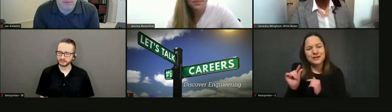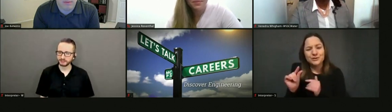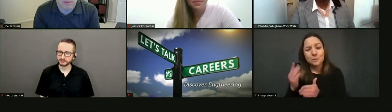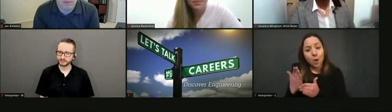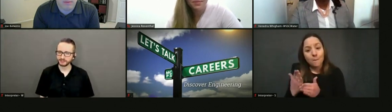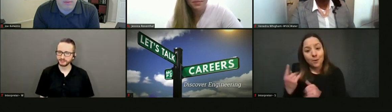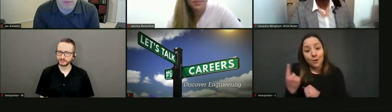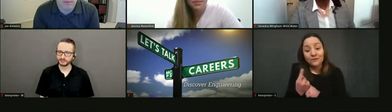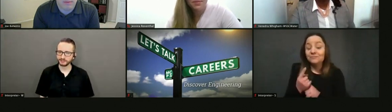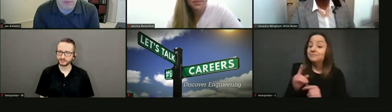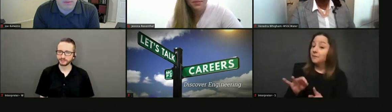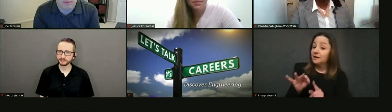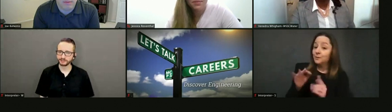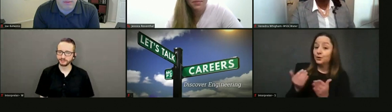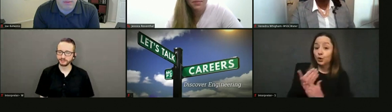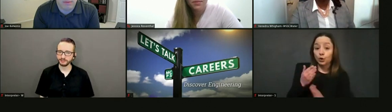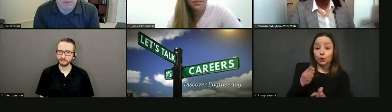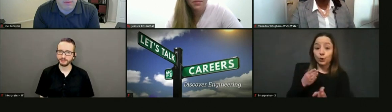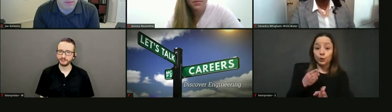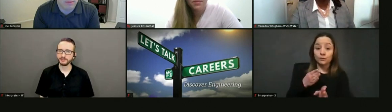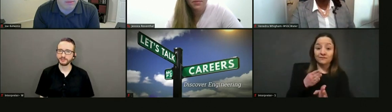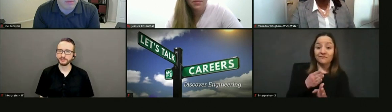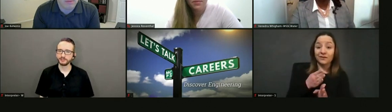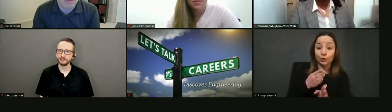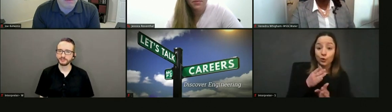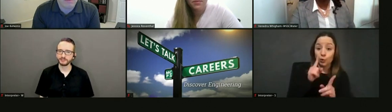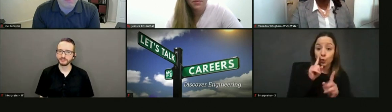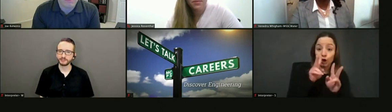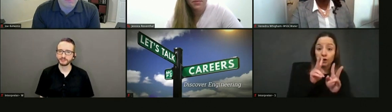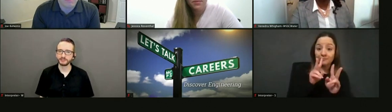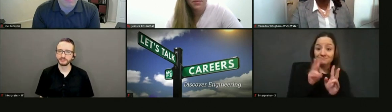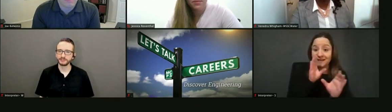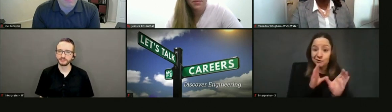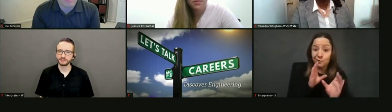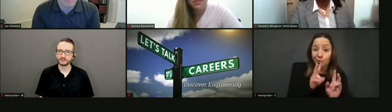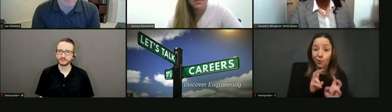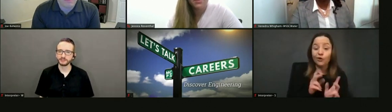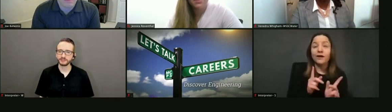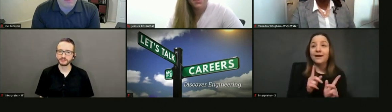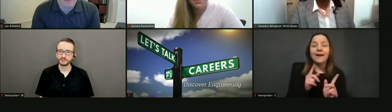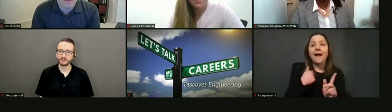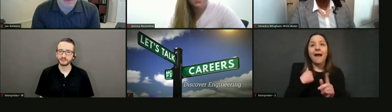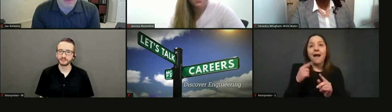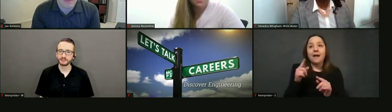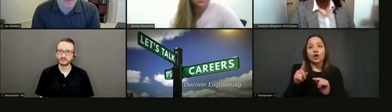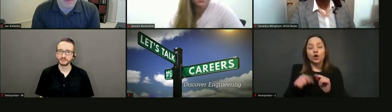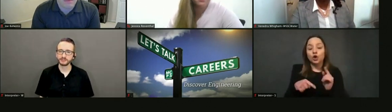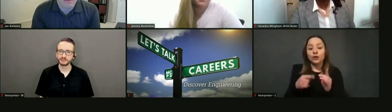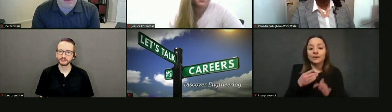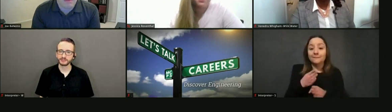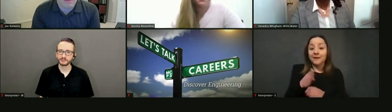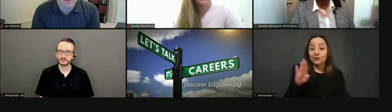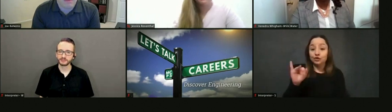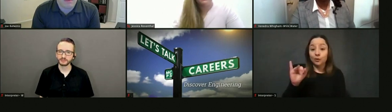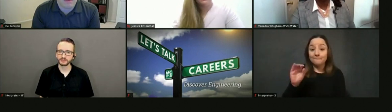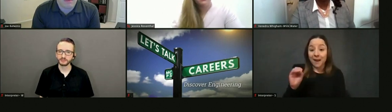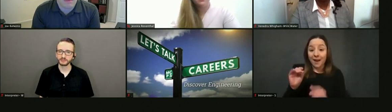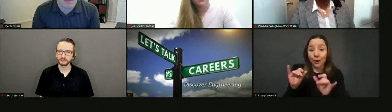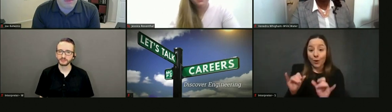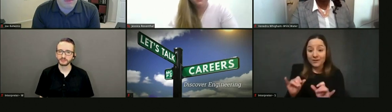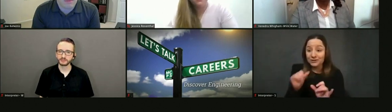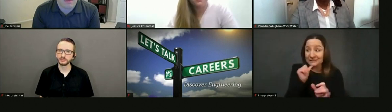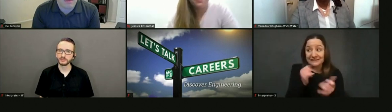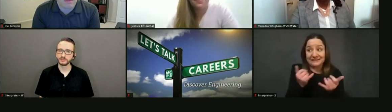new field that we're just starting to explore. You know, I couldn't major in bioengineering when I went to school. It didn't exist. I was an